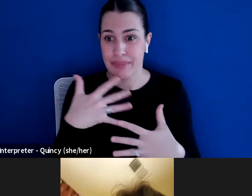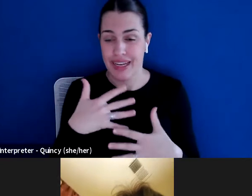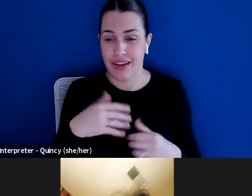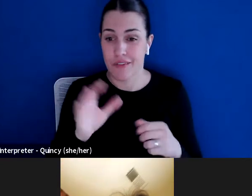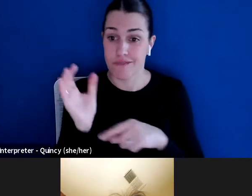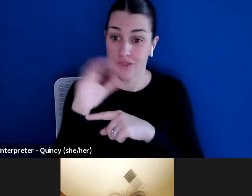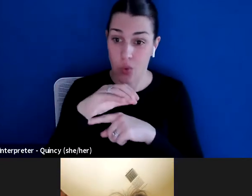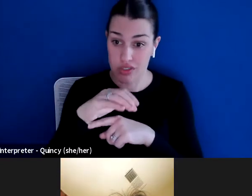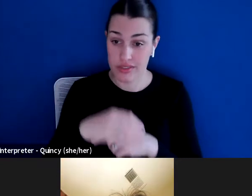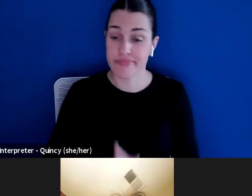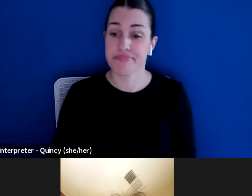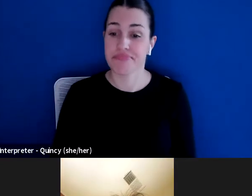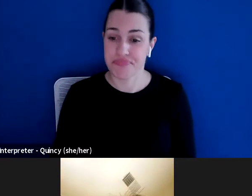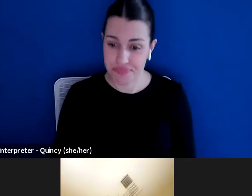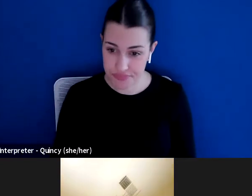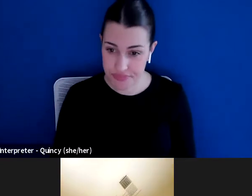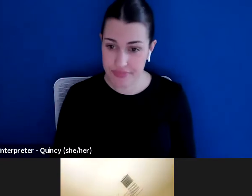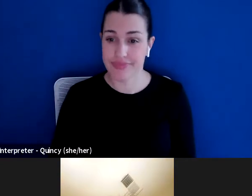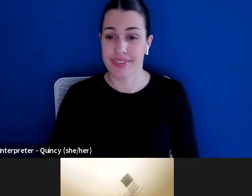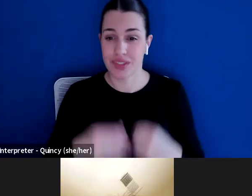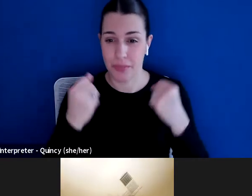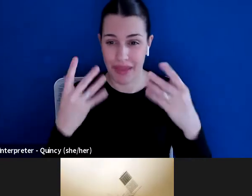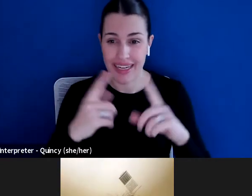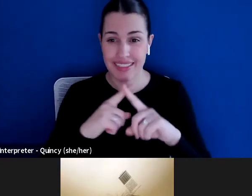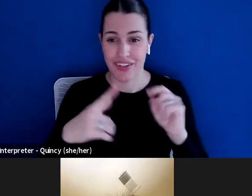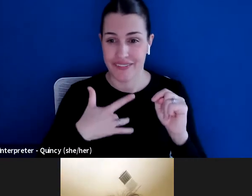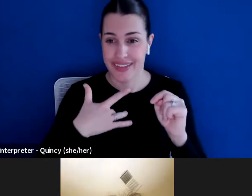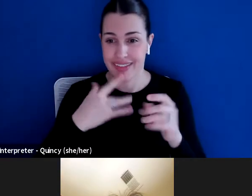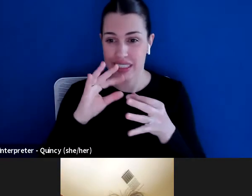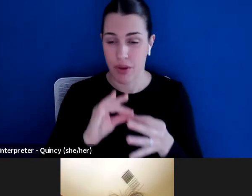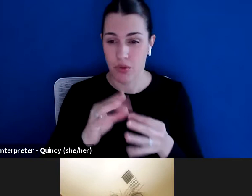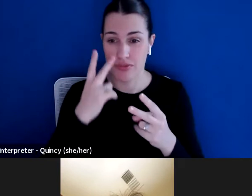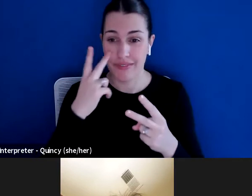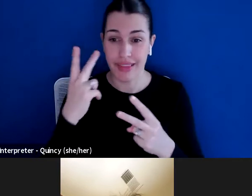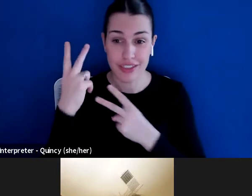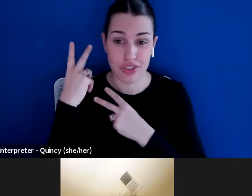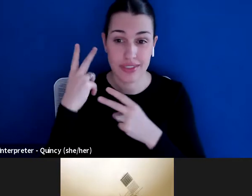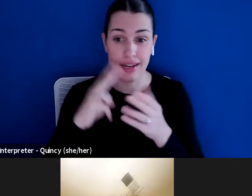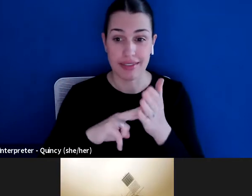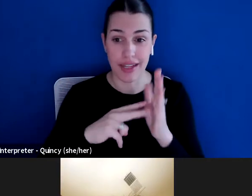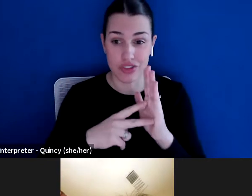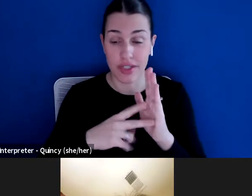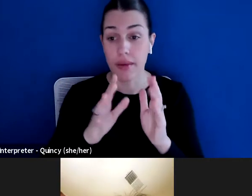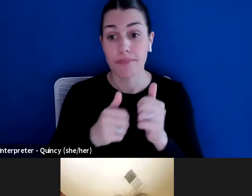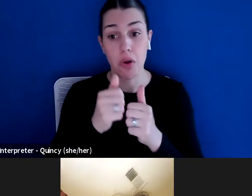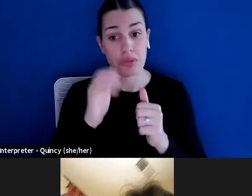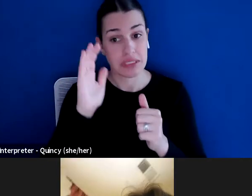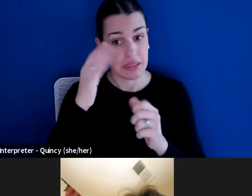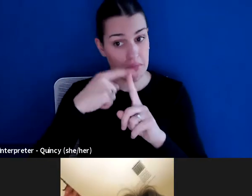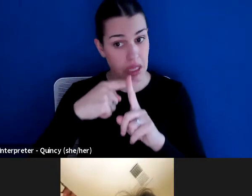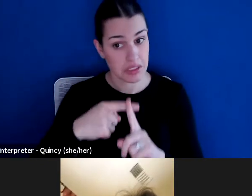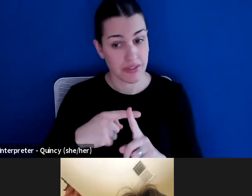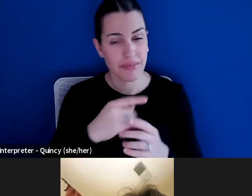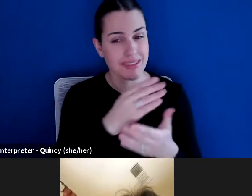forced. Okay. So there's a lot of different feelings about reflection and intention. While most of them appear to be positive, there are some